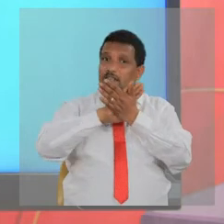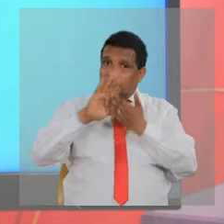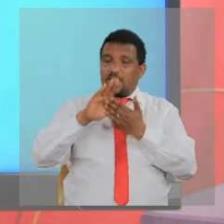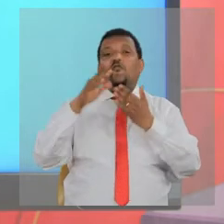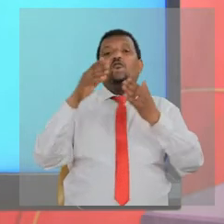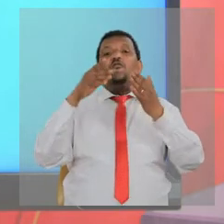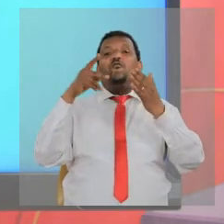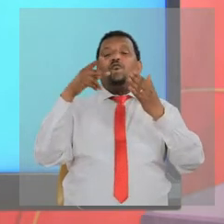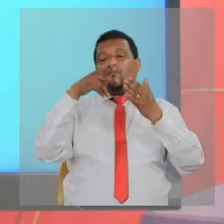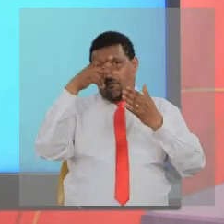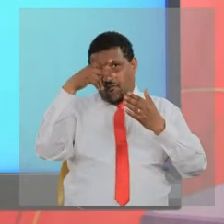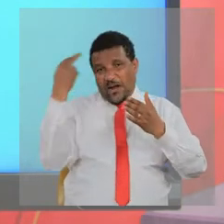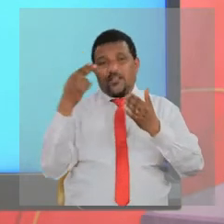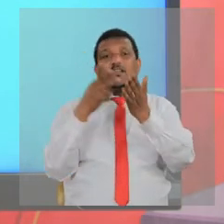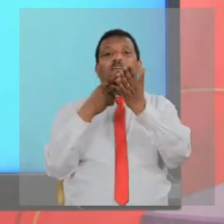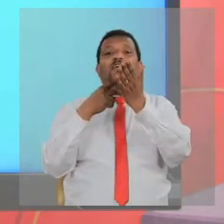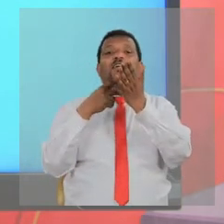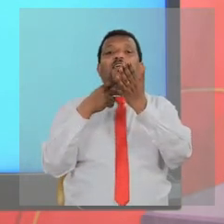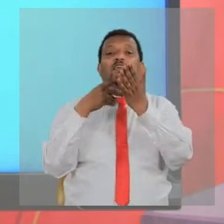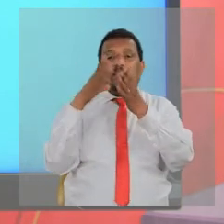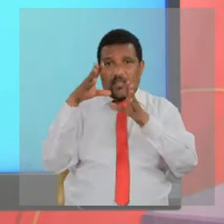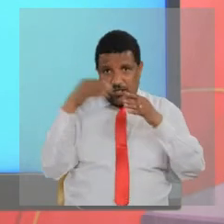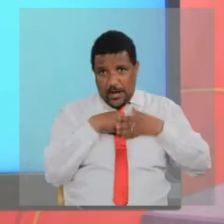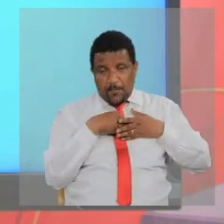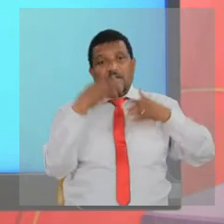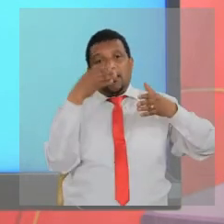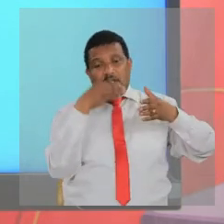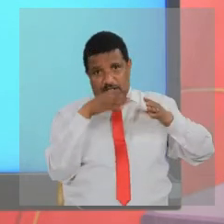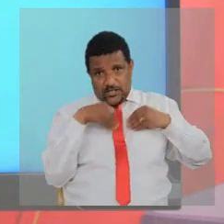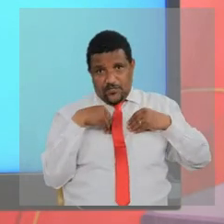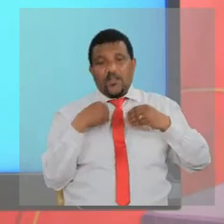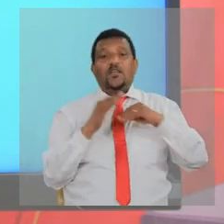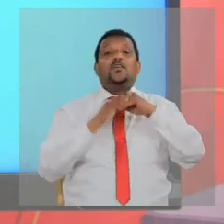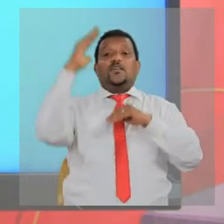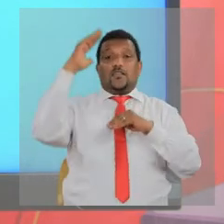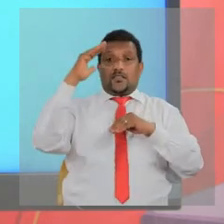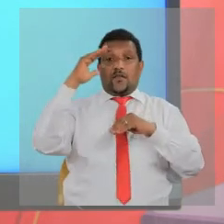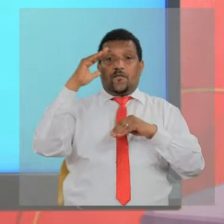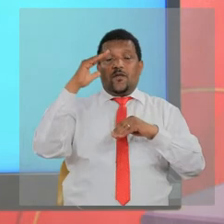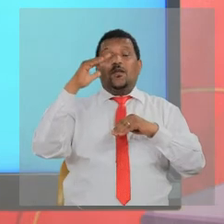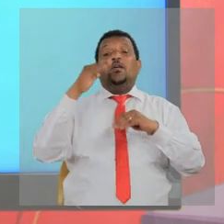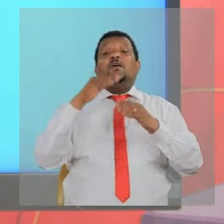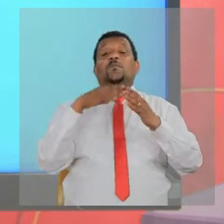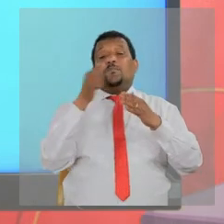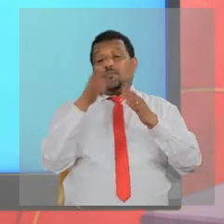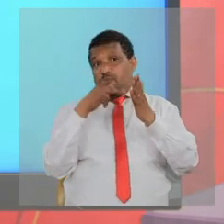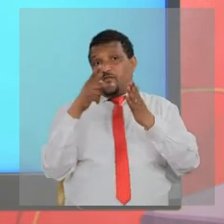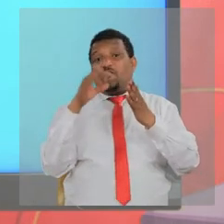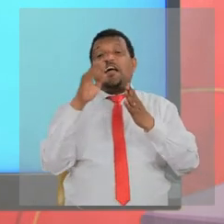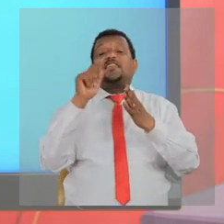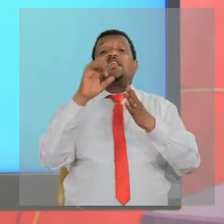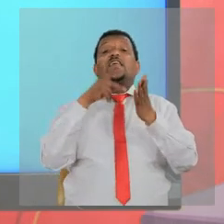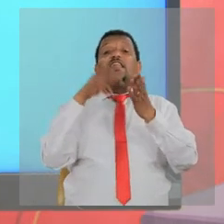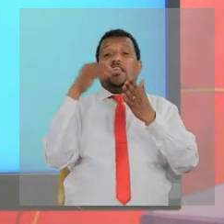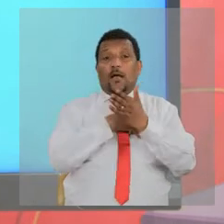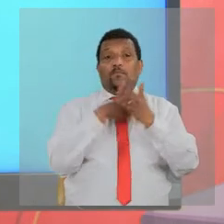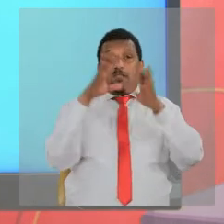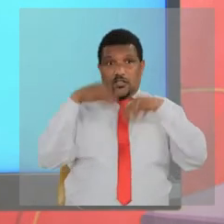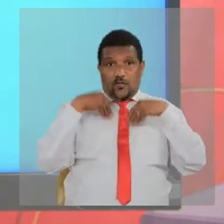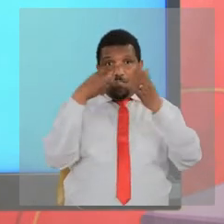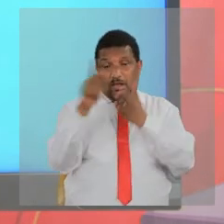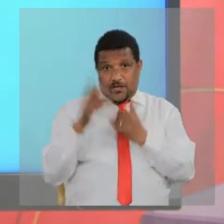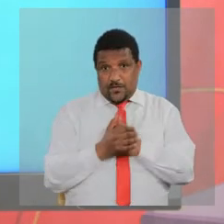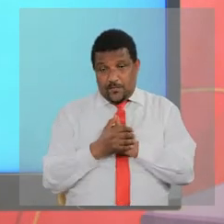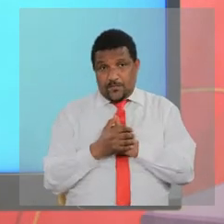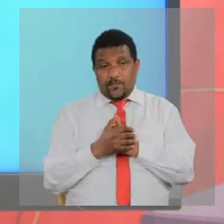If the net factor income received is greater than the factor income paid, the factor income received is